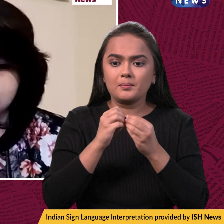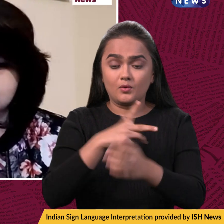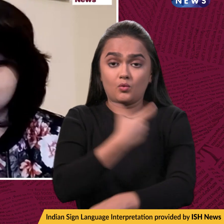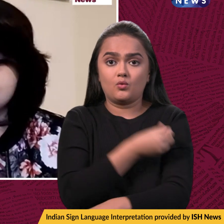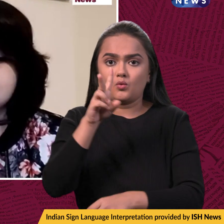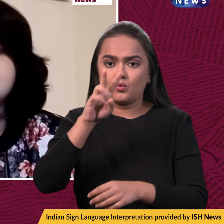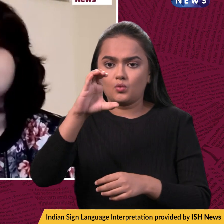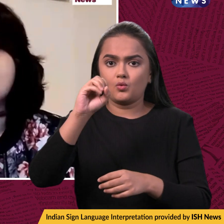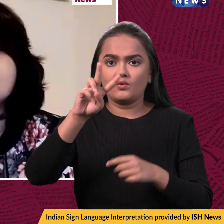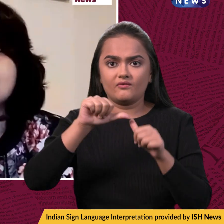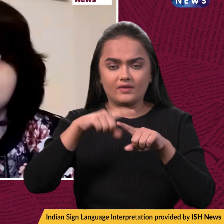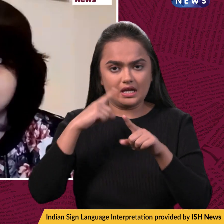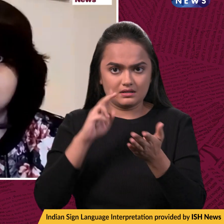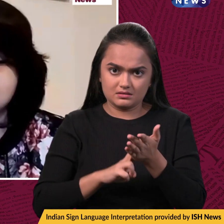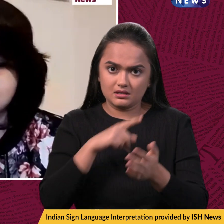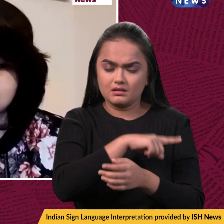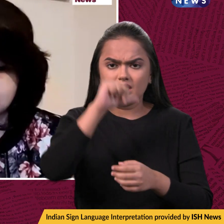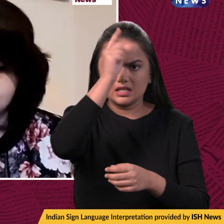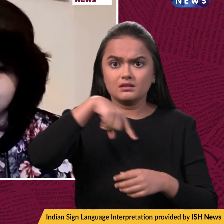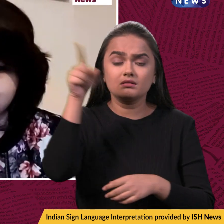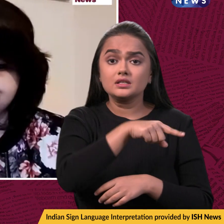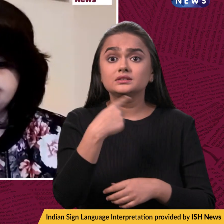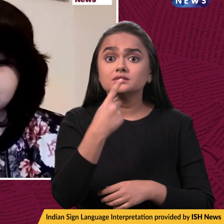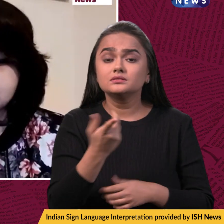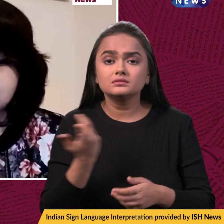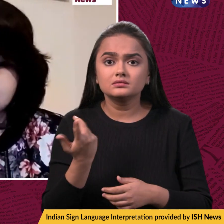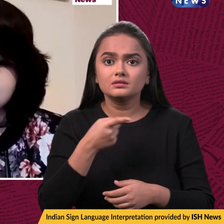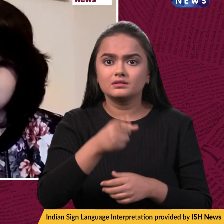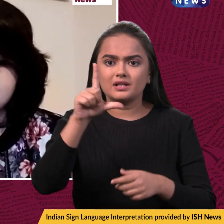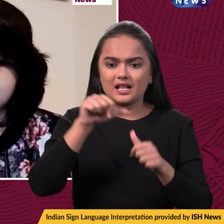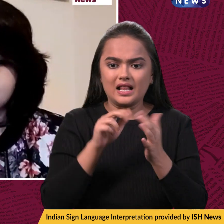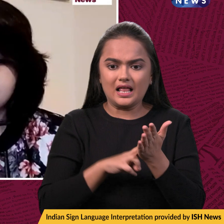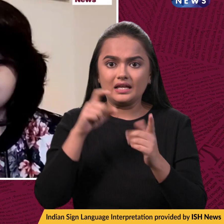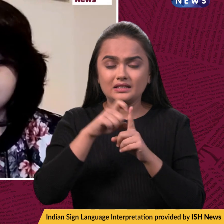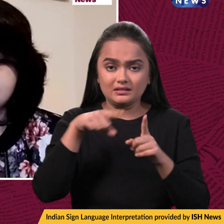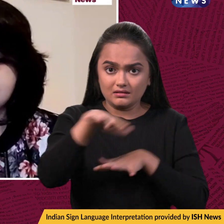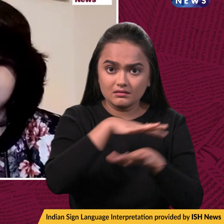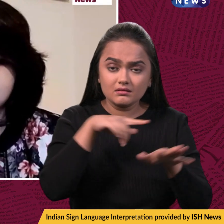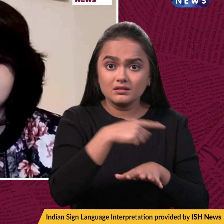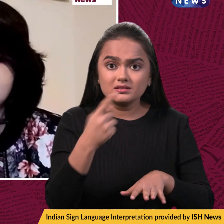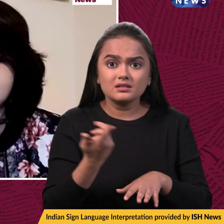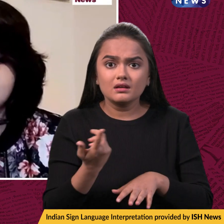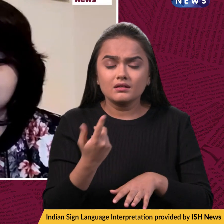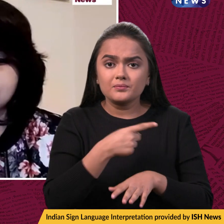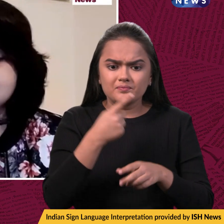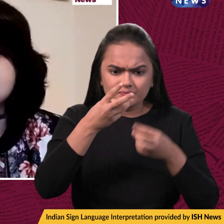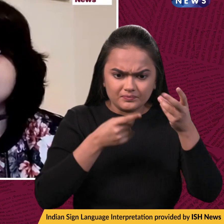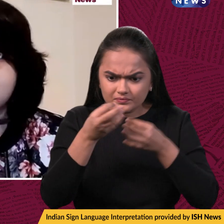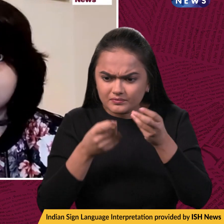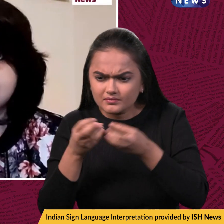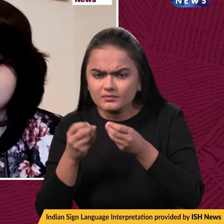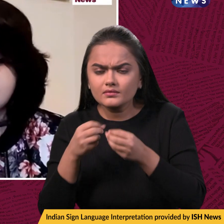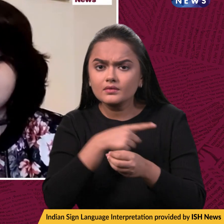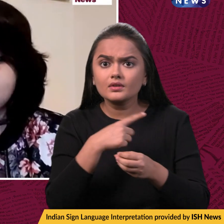Biotech's Covaxin. Now, in a statement, Bharat Biotech said, and I quote, "The Lancet peer review confirms the efficacy analysis